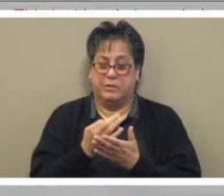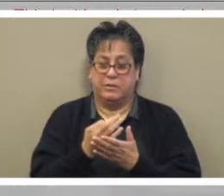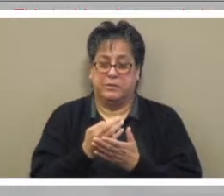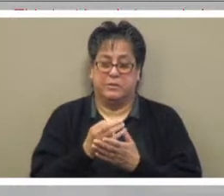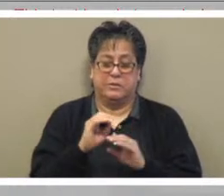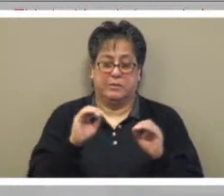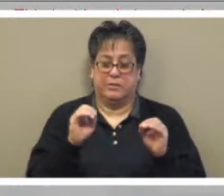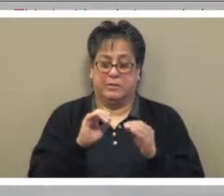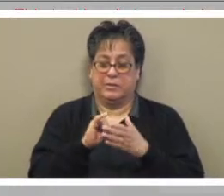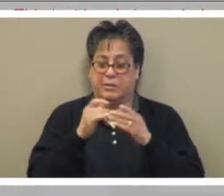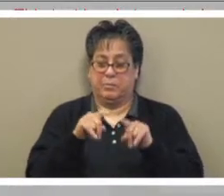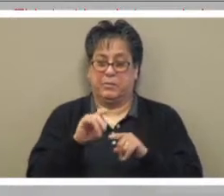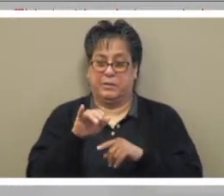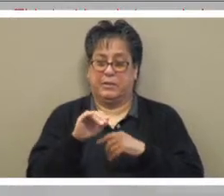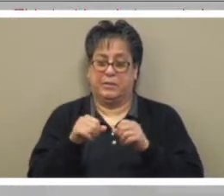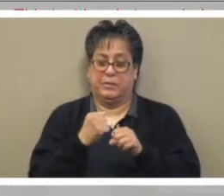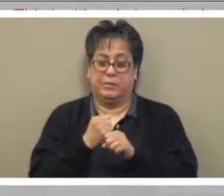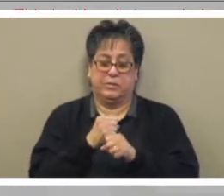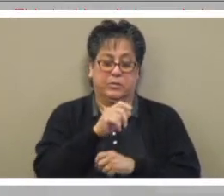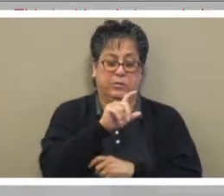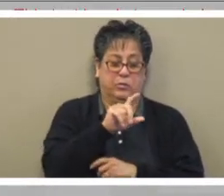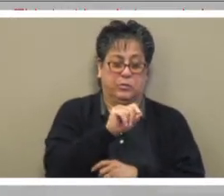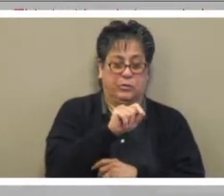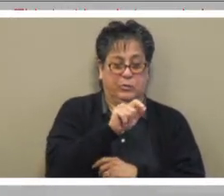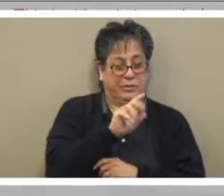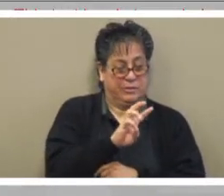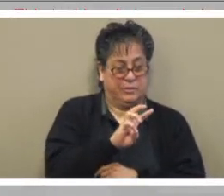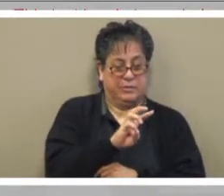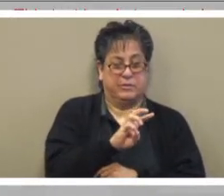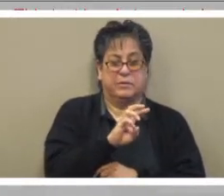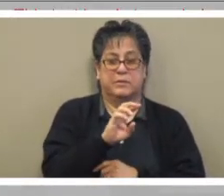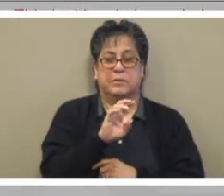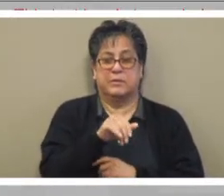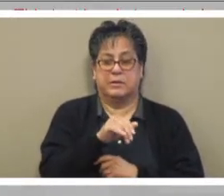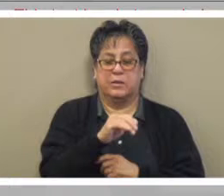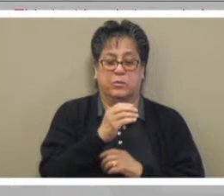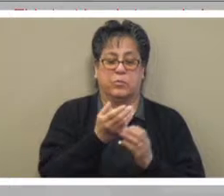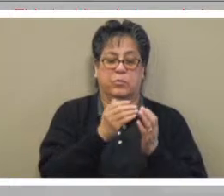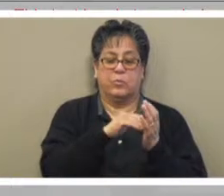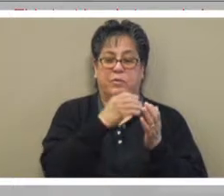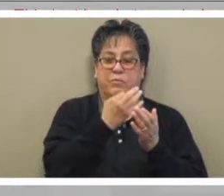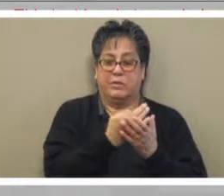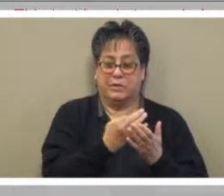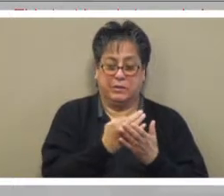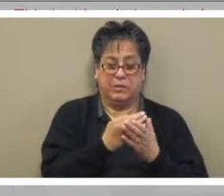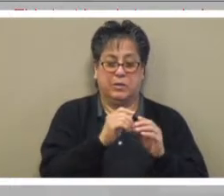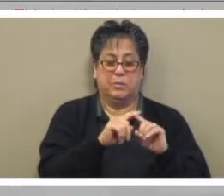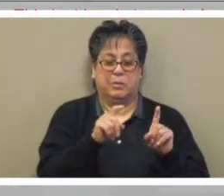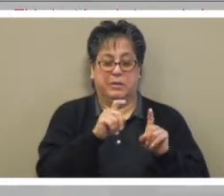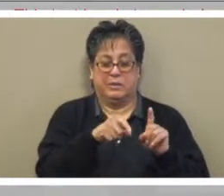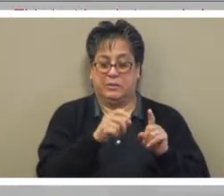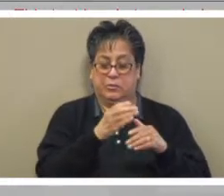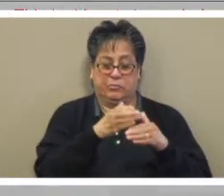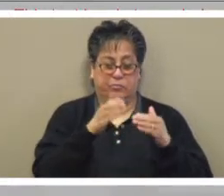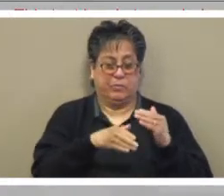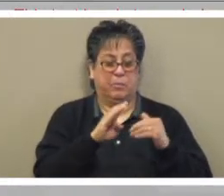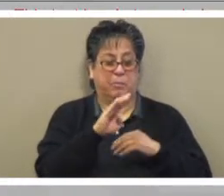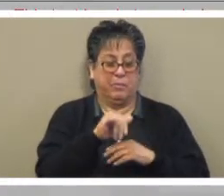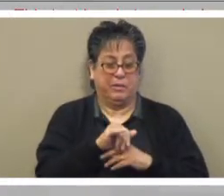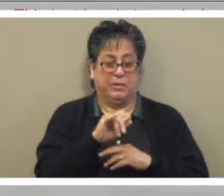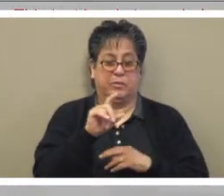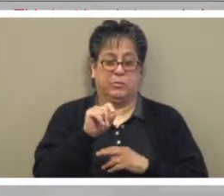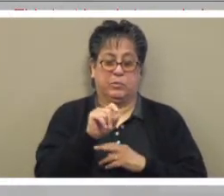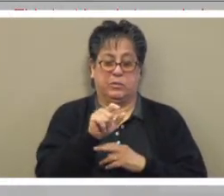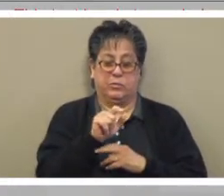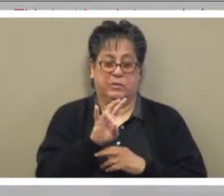year. And so FY26, again, great opportunity to do some refinancing, but really we need to plug that FY27 hole